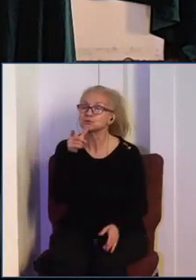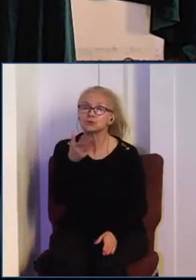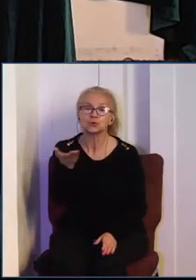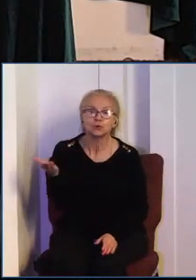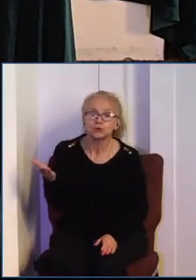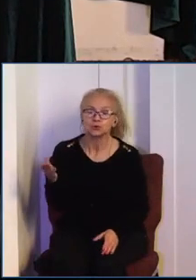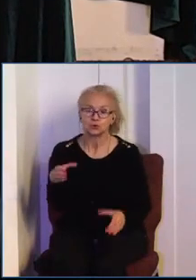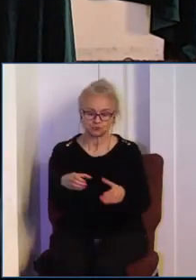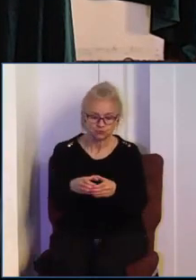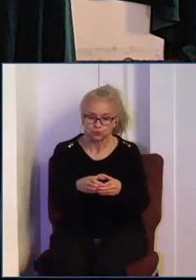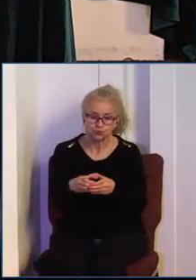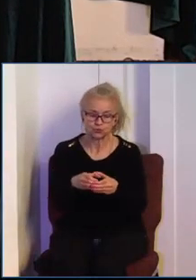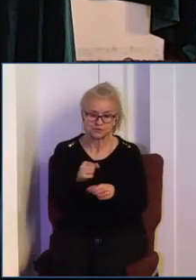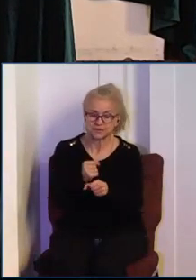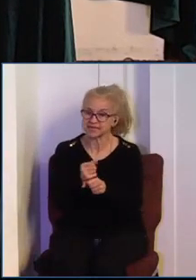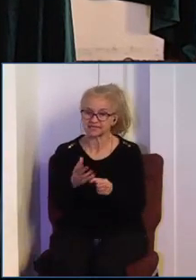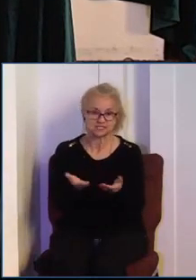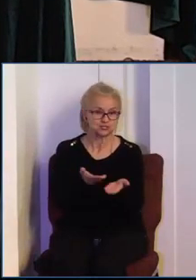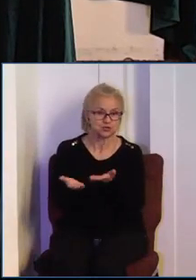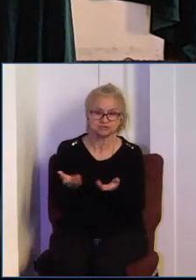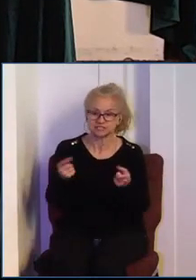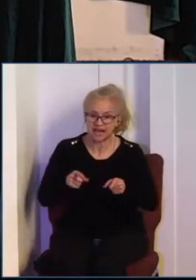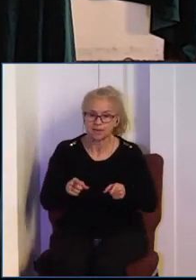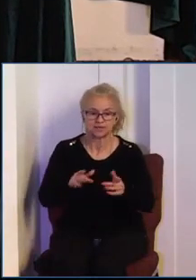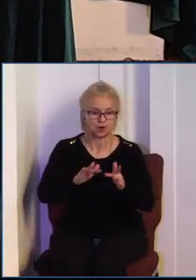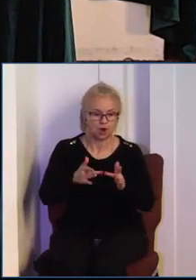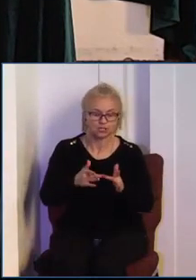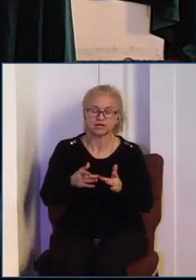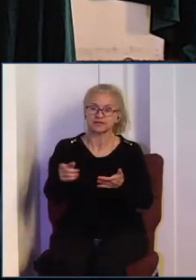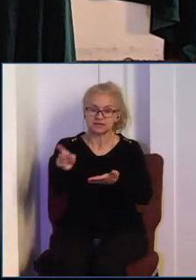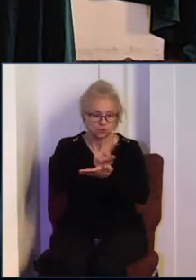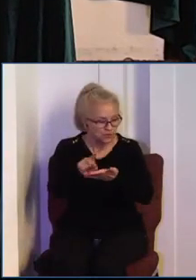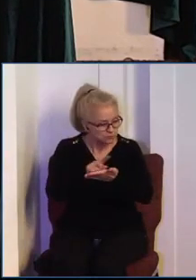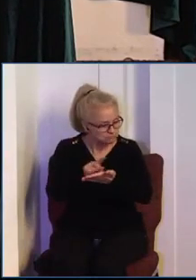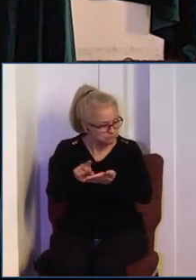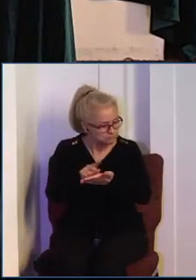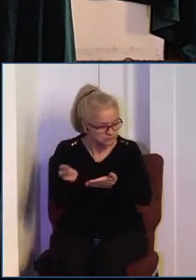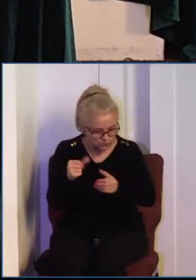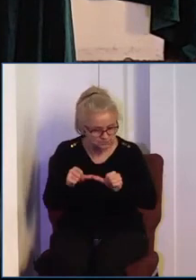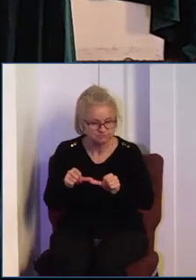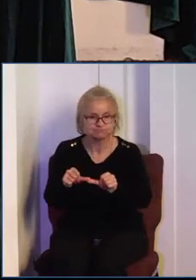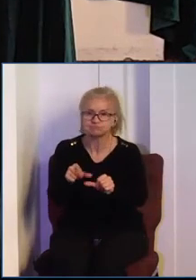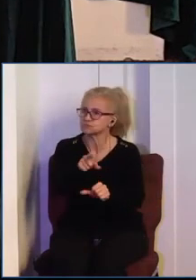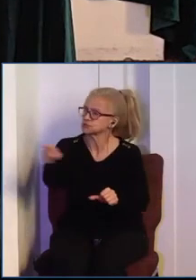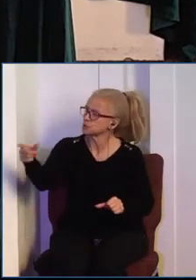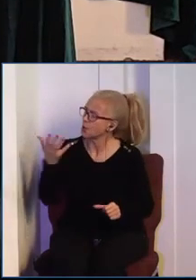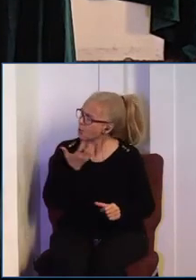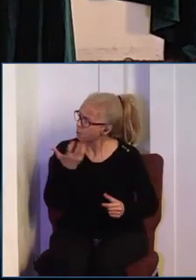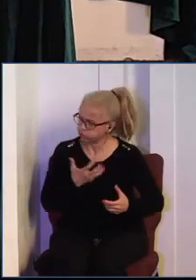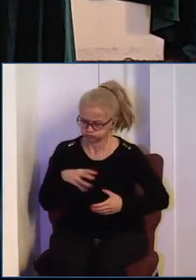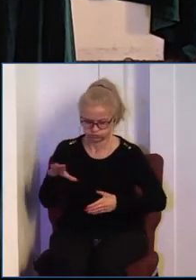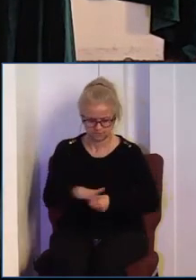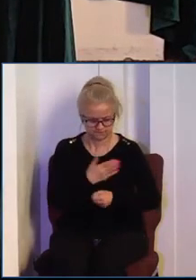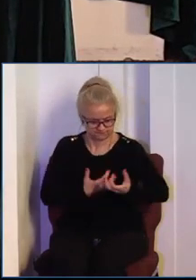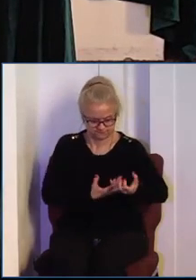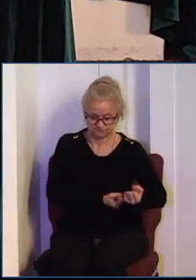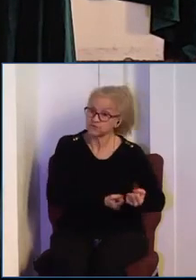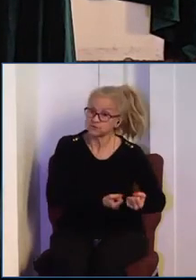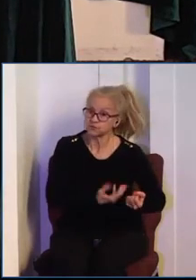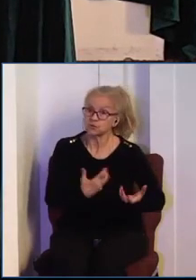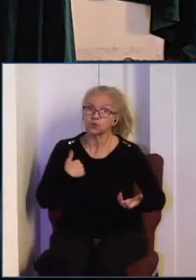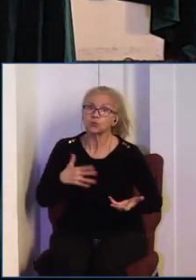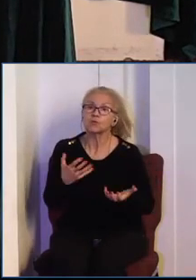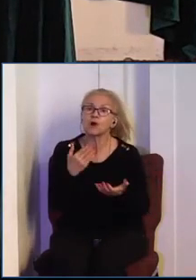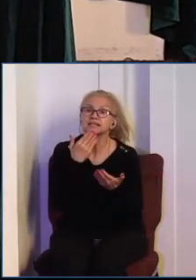crew that make this service happen online every single week. You are so faithful, and we just want